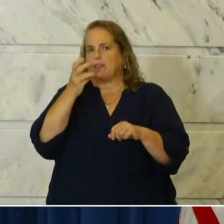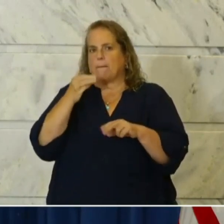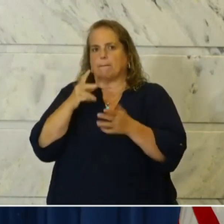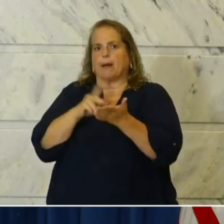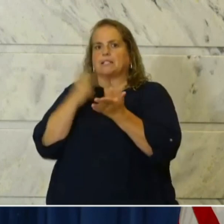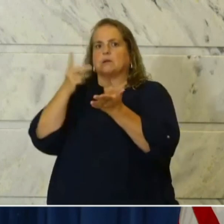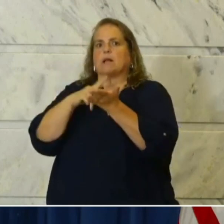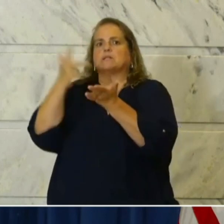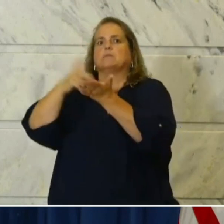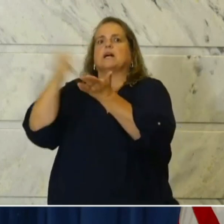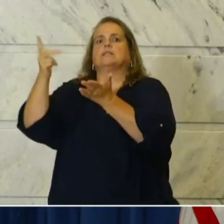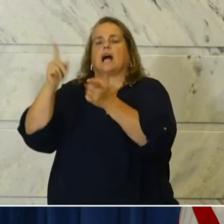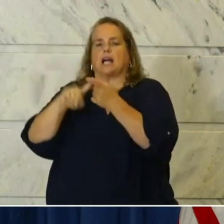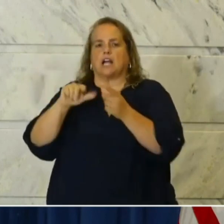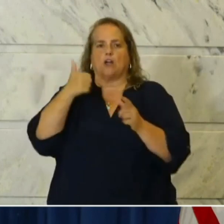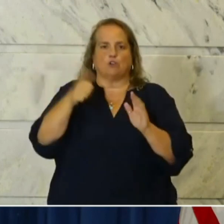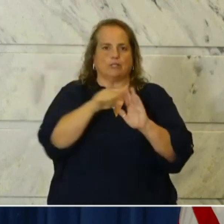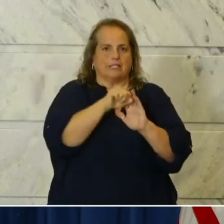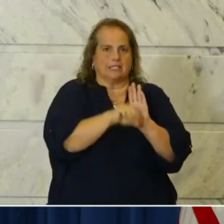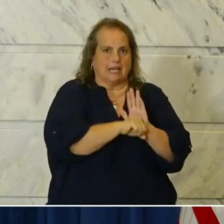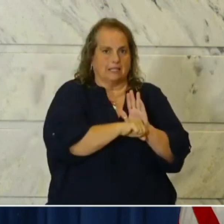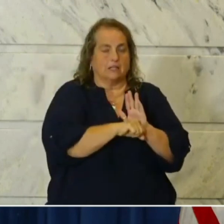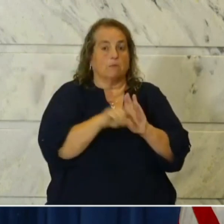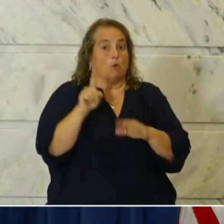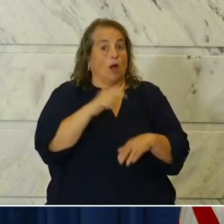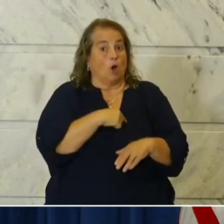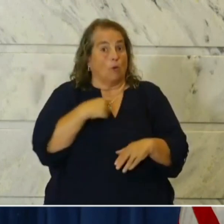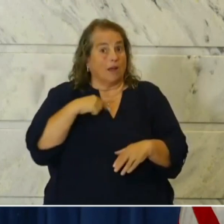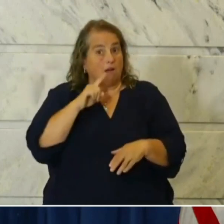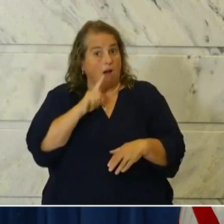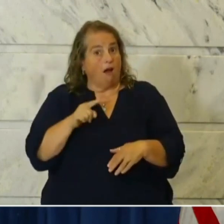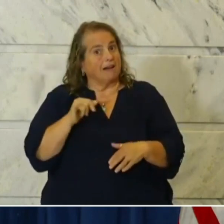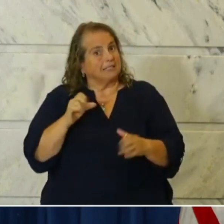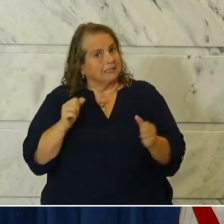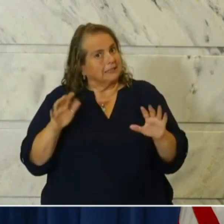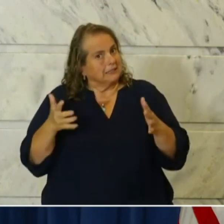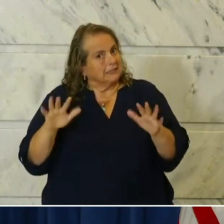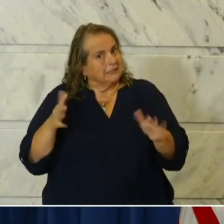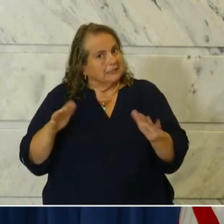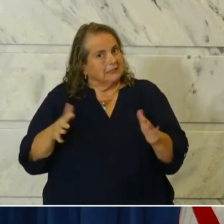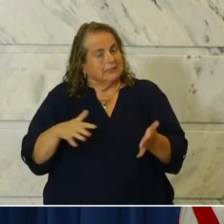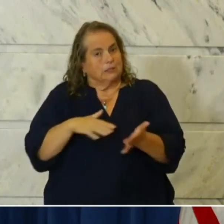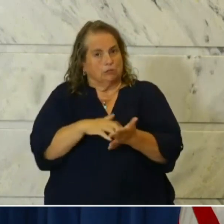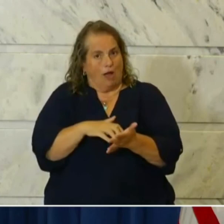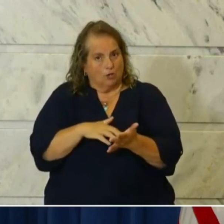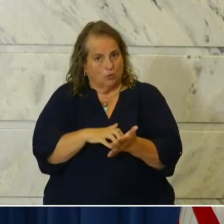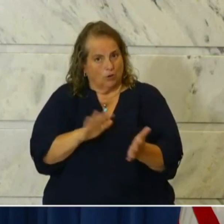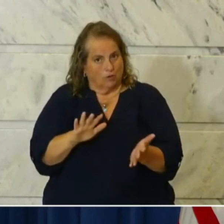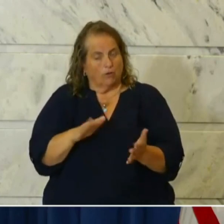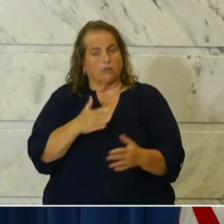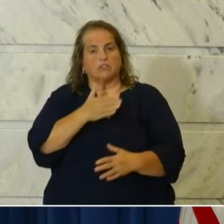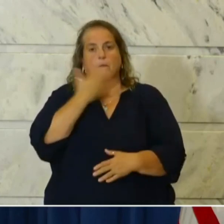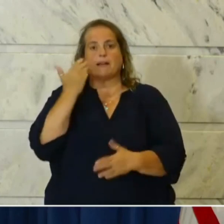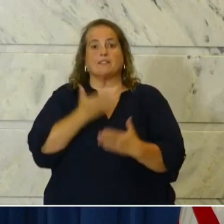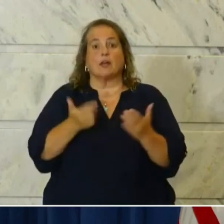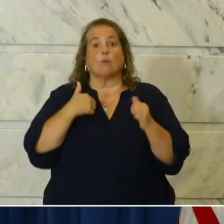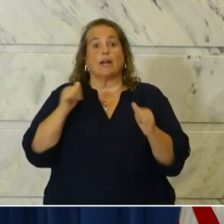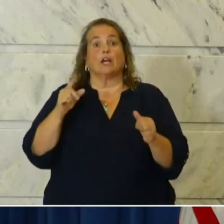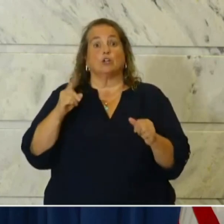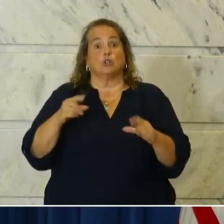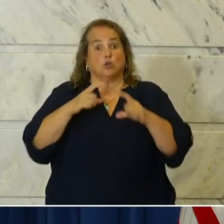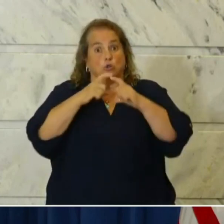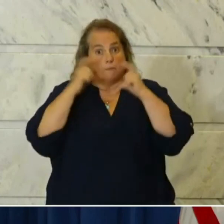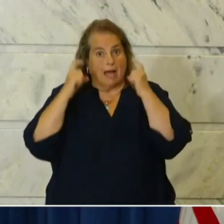states at the moment. But where we are is fragile. Right now, this is the best thing that we are doing that's protecting people around